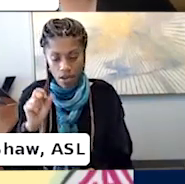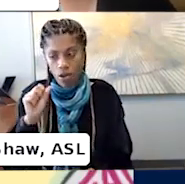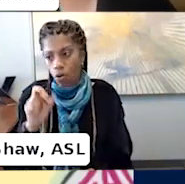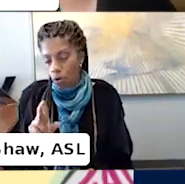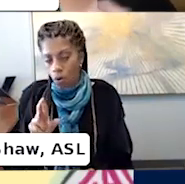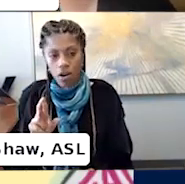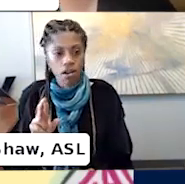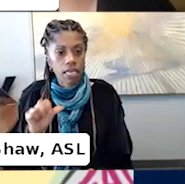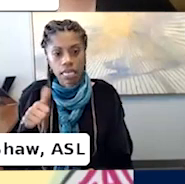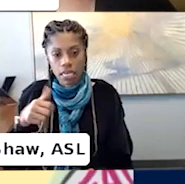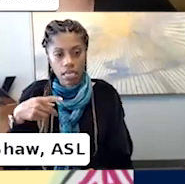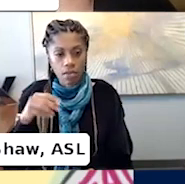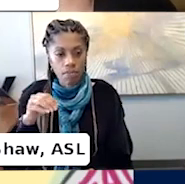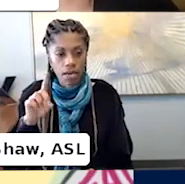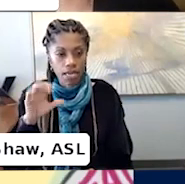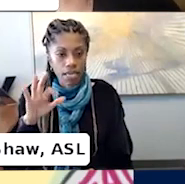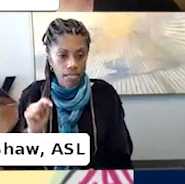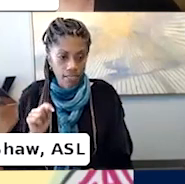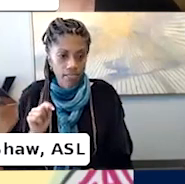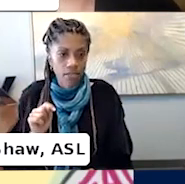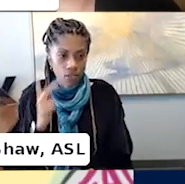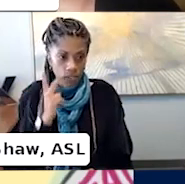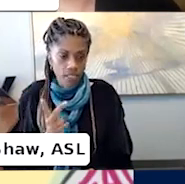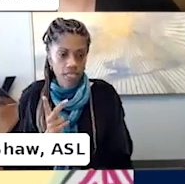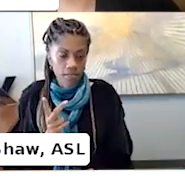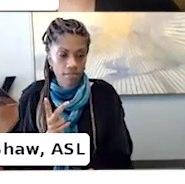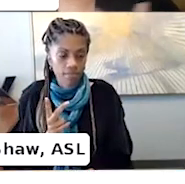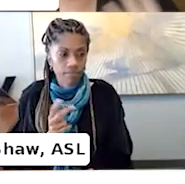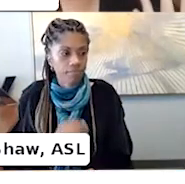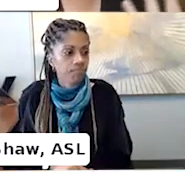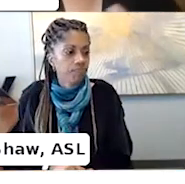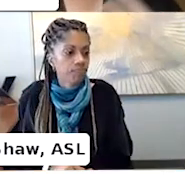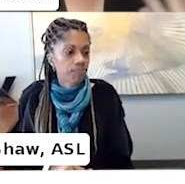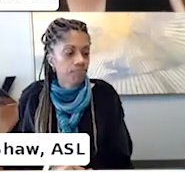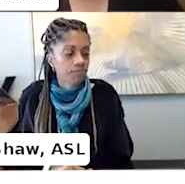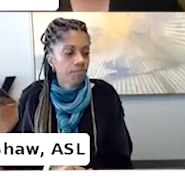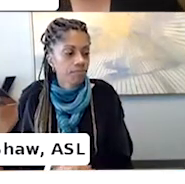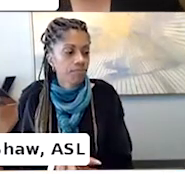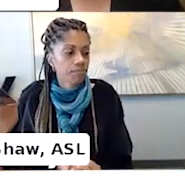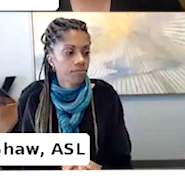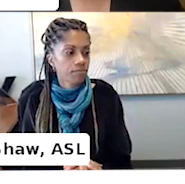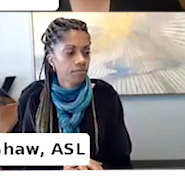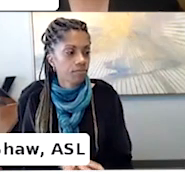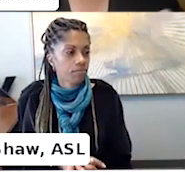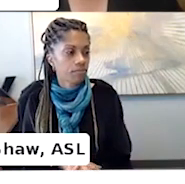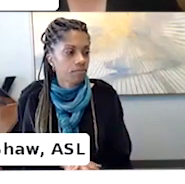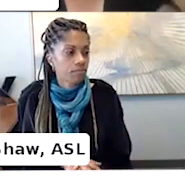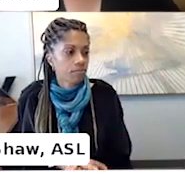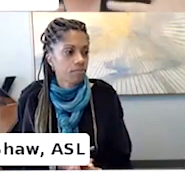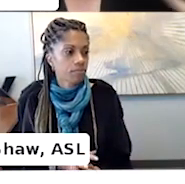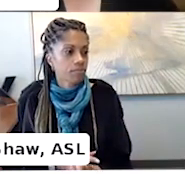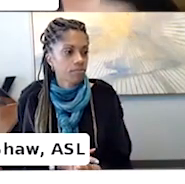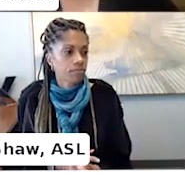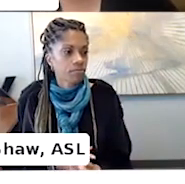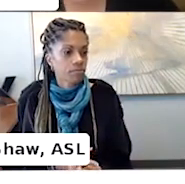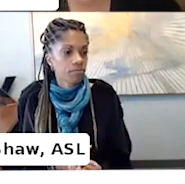stories on social media. And so what we've done is, we can see, of